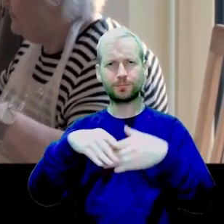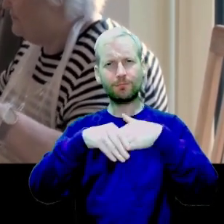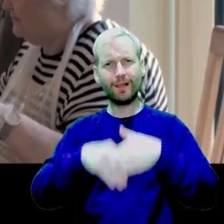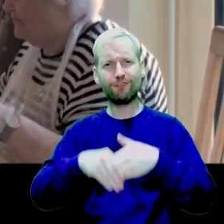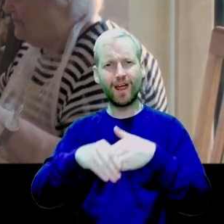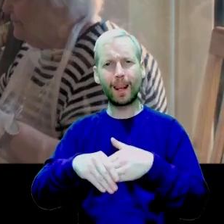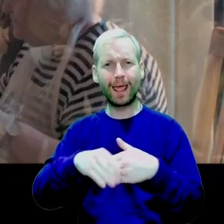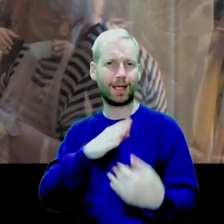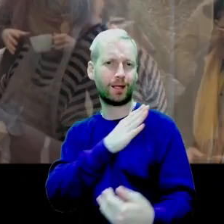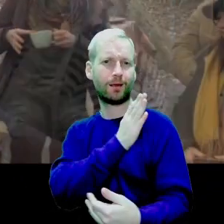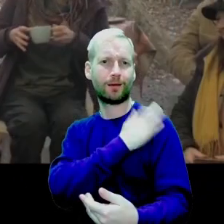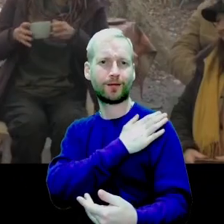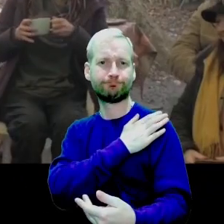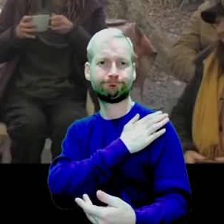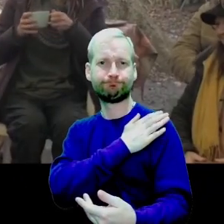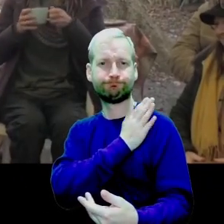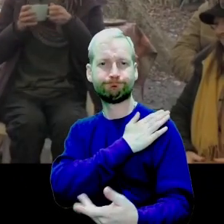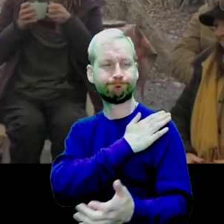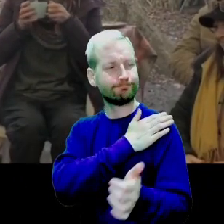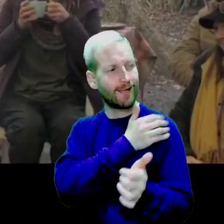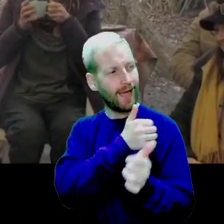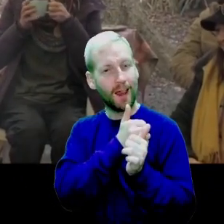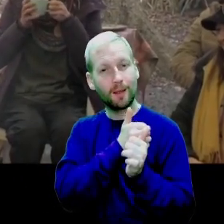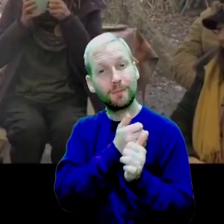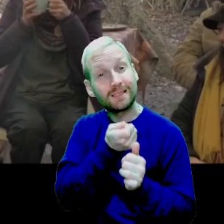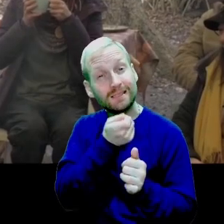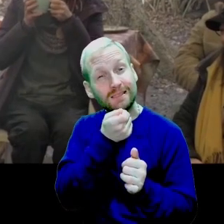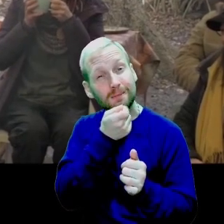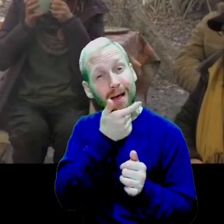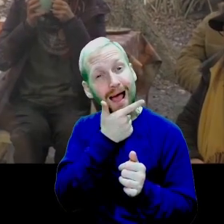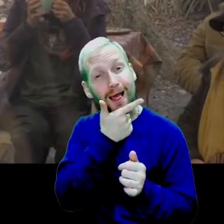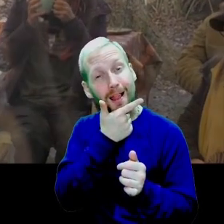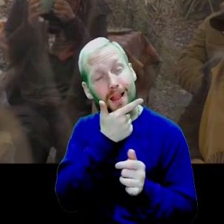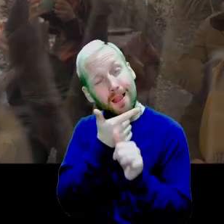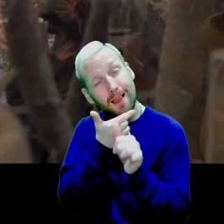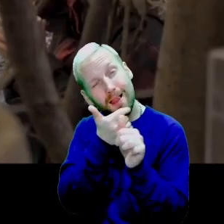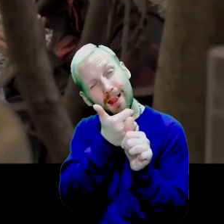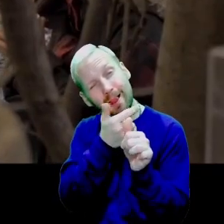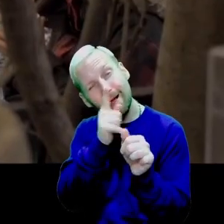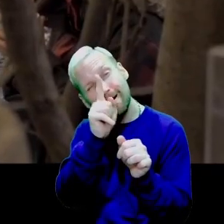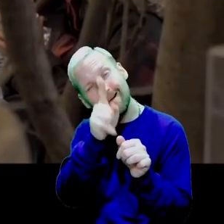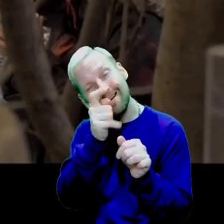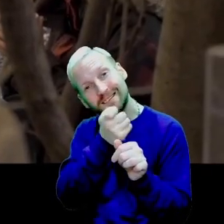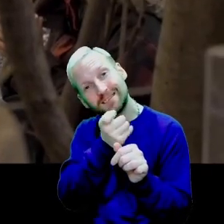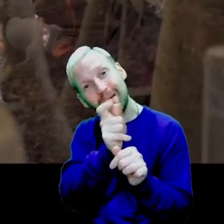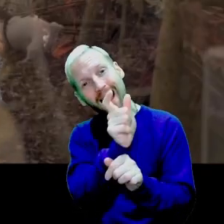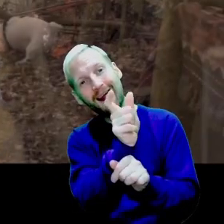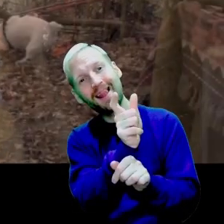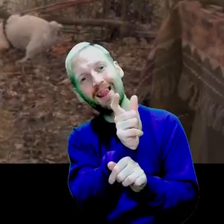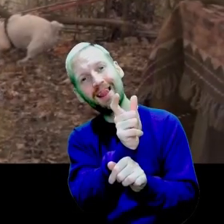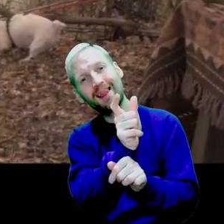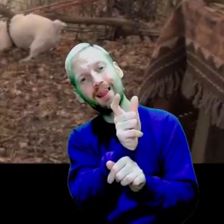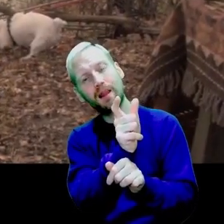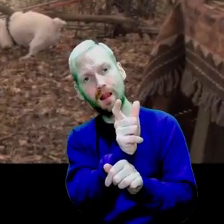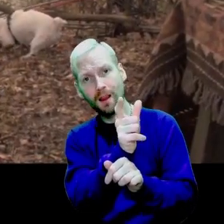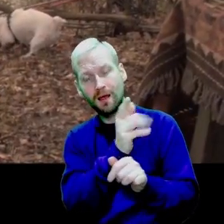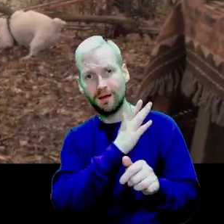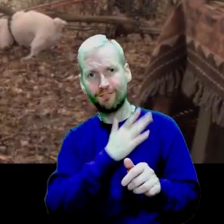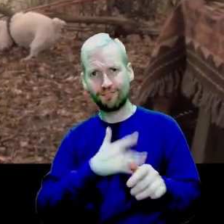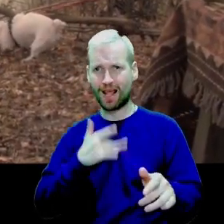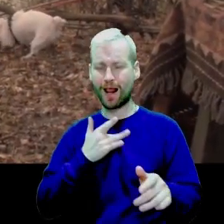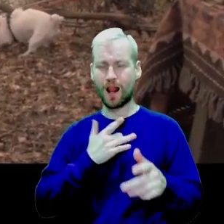hand on your shoulder, a smile back on your face. Get yourself some peace of